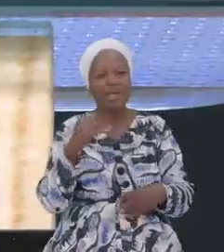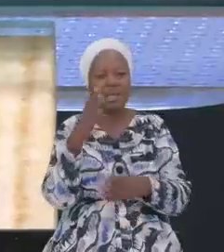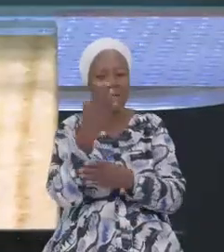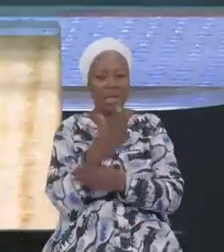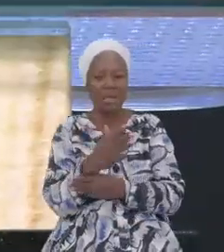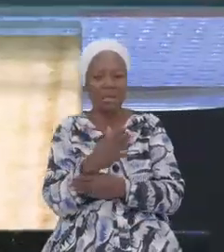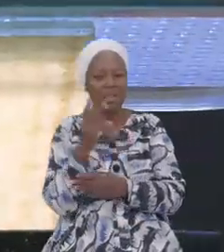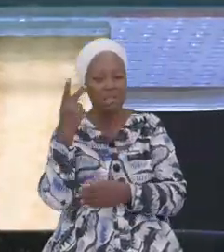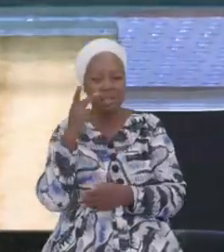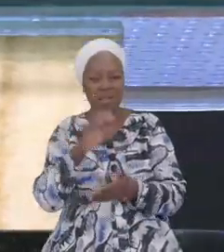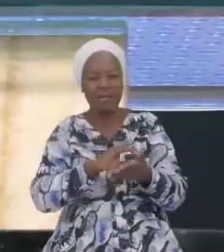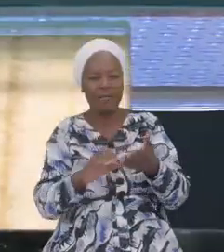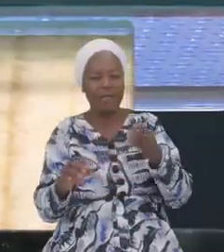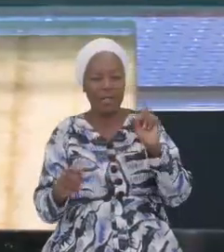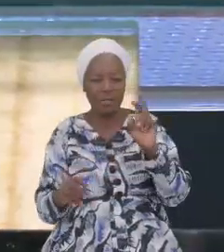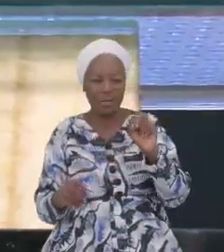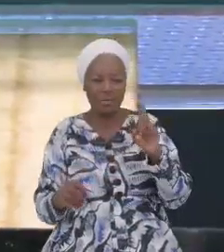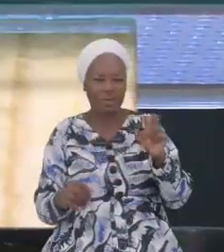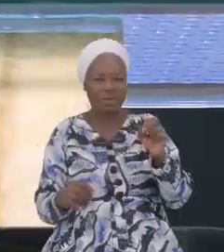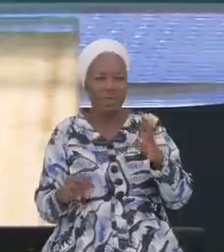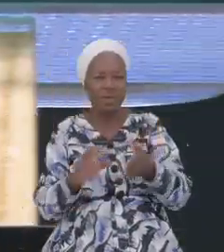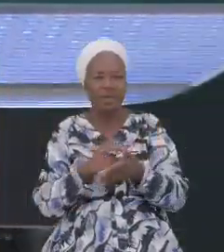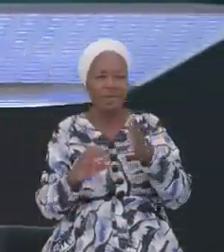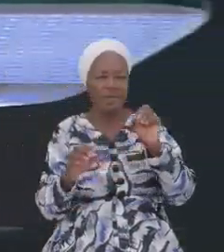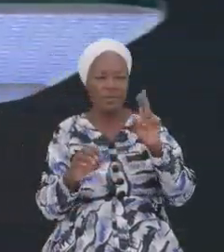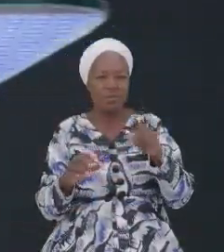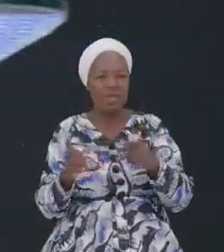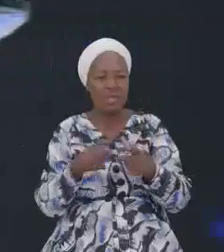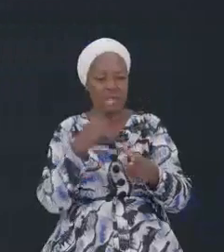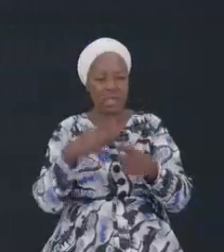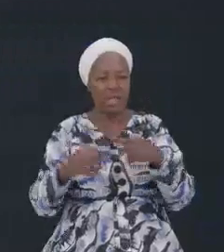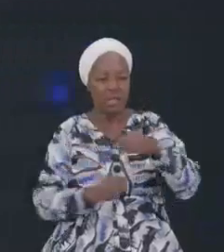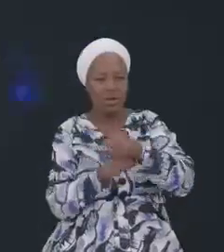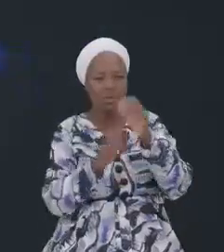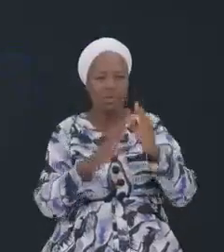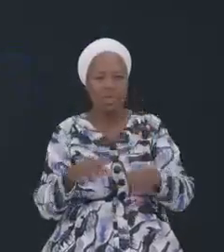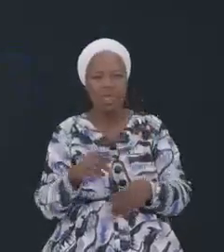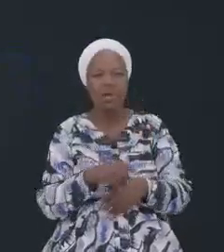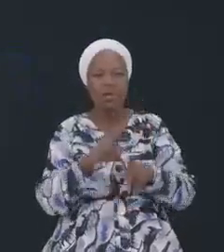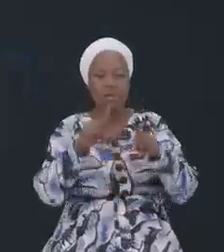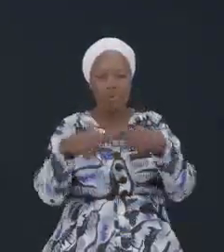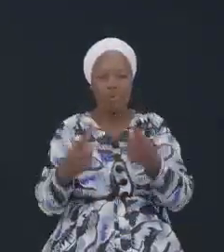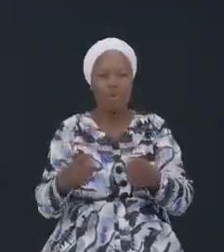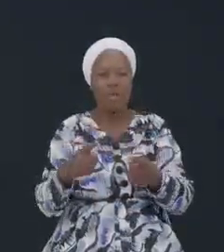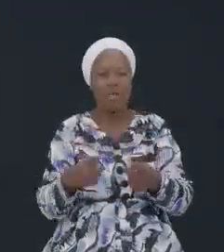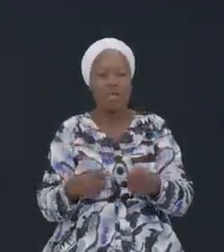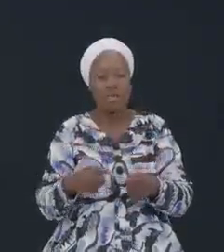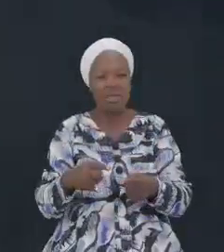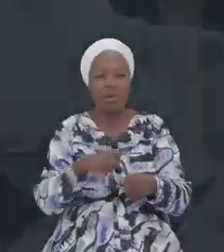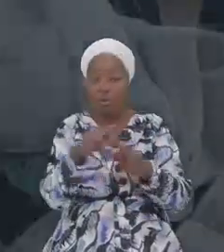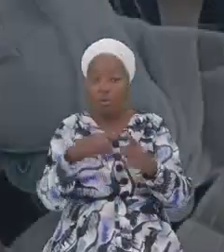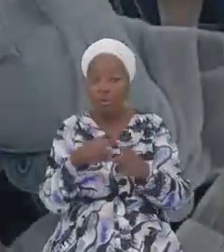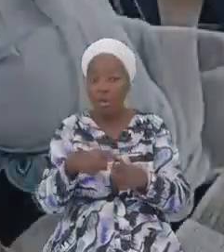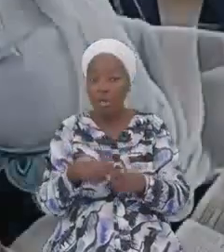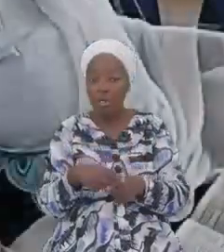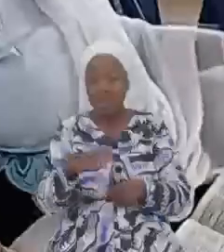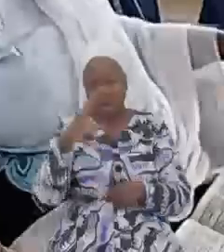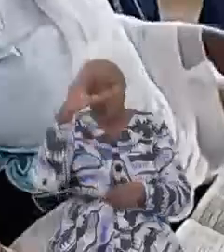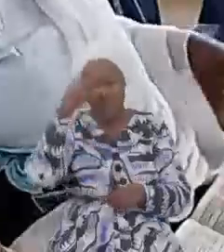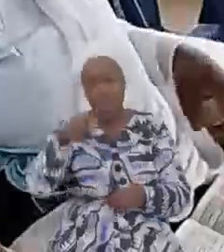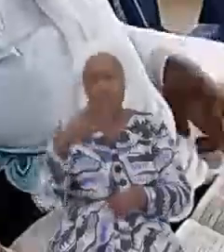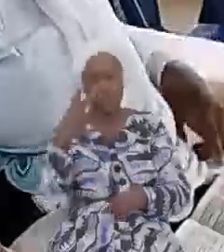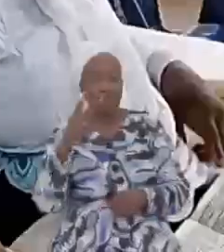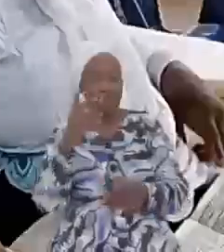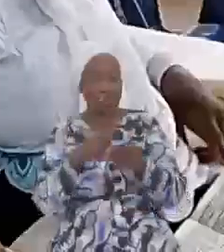hand. Look at verse 12. In verse 12, then the deputy, when he saw what was